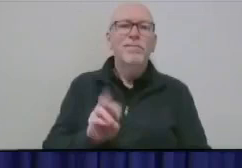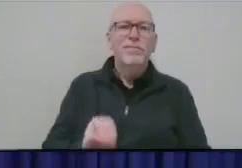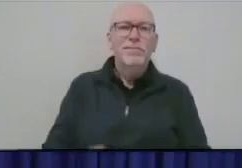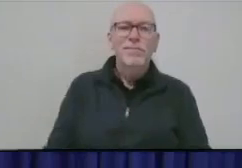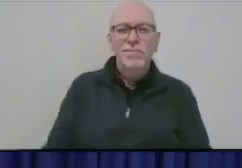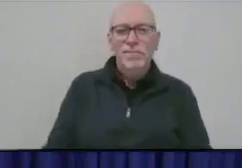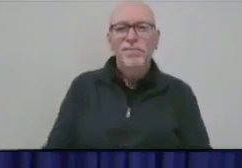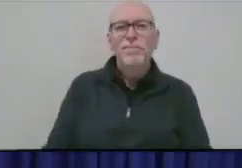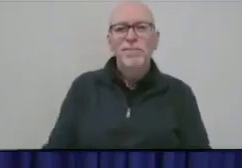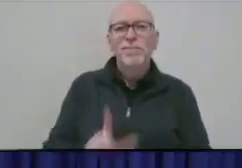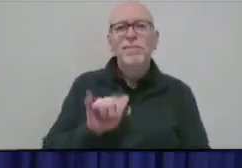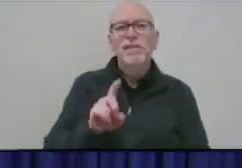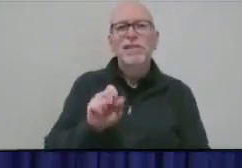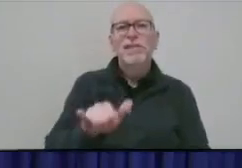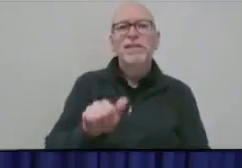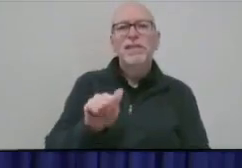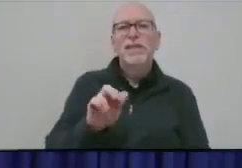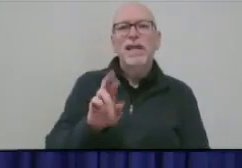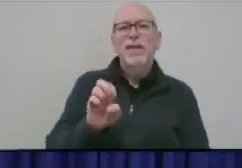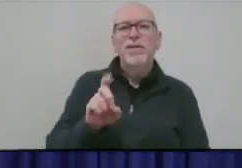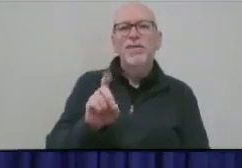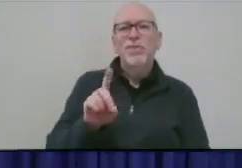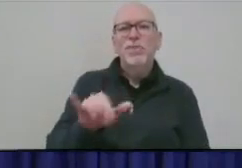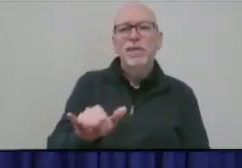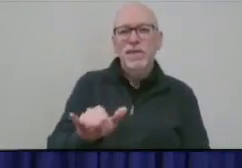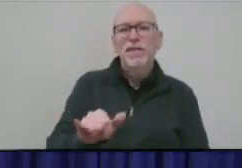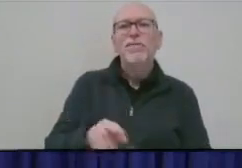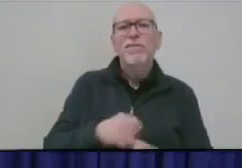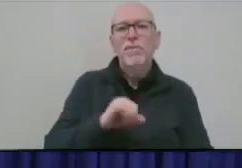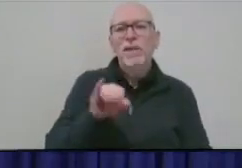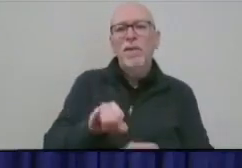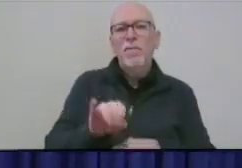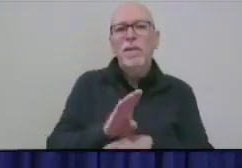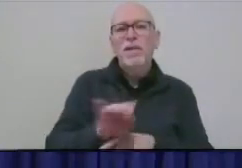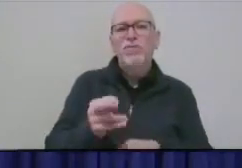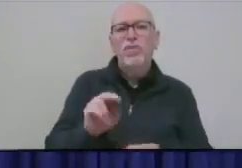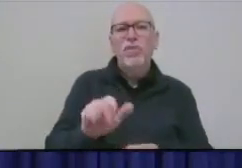Lindsay Erdody with the Indianapolis Business Journal.